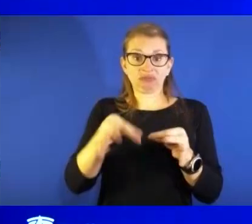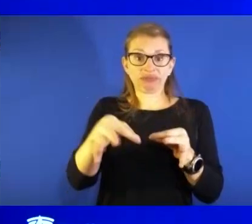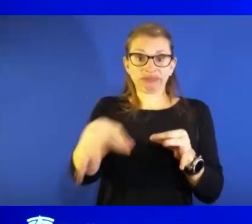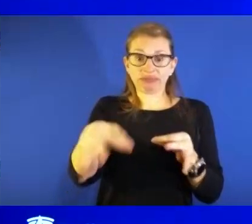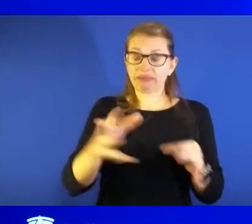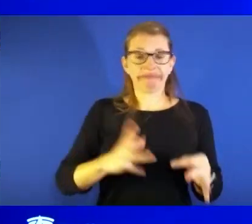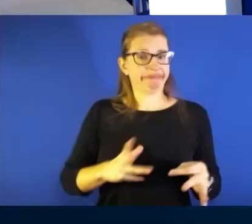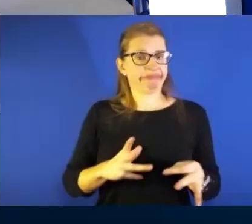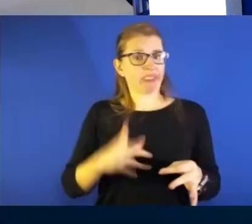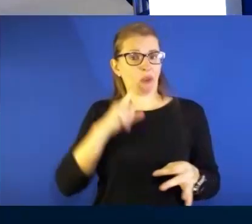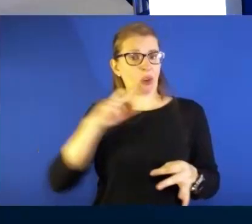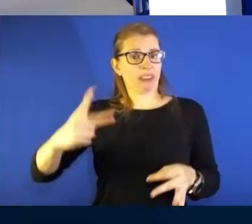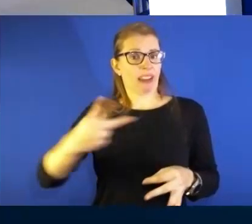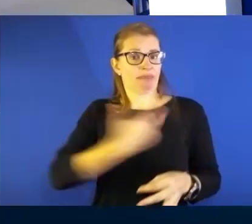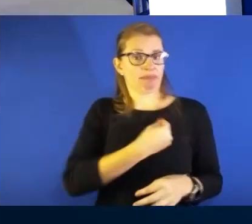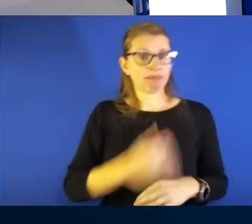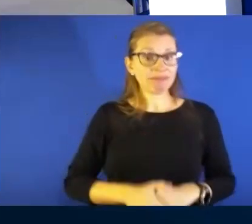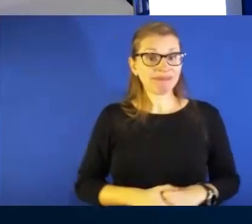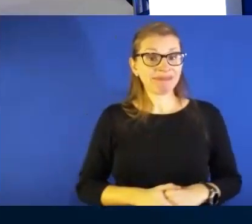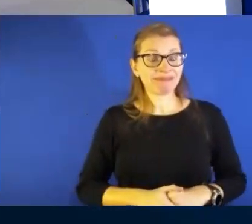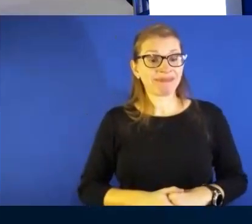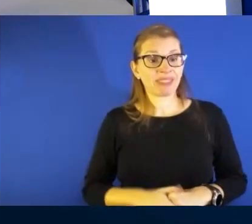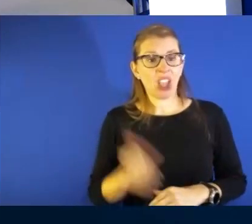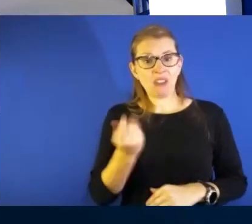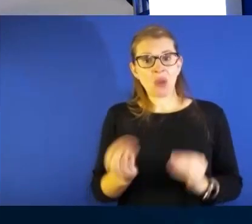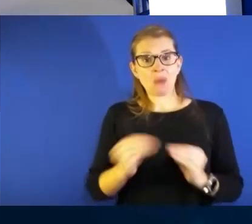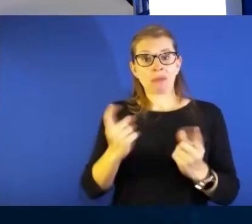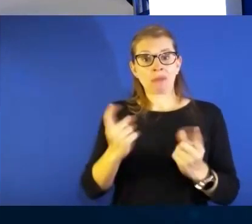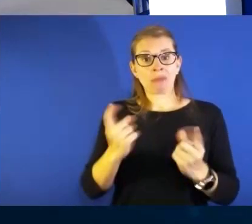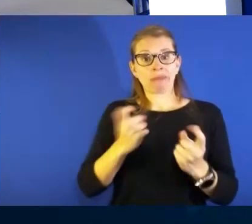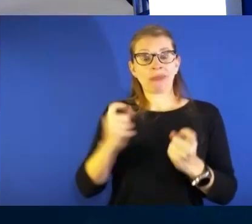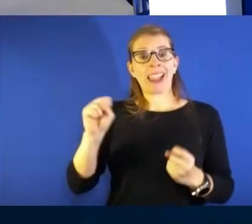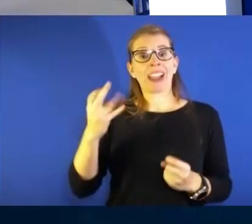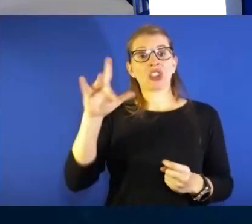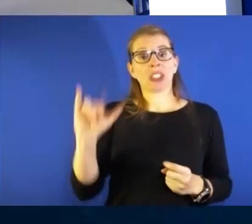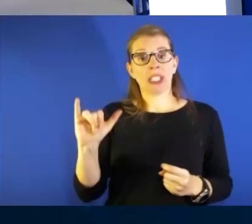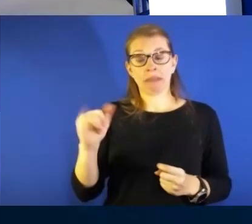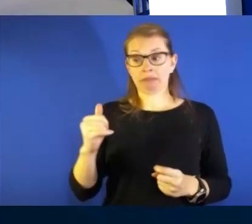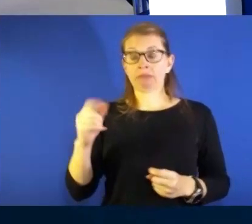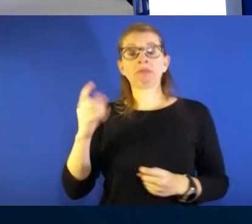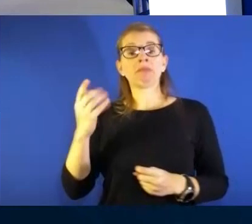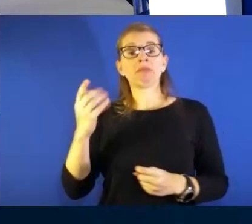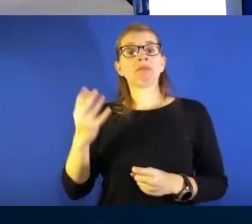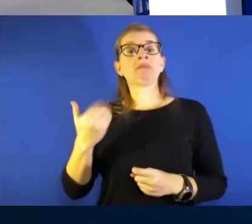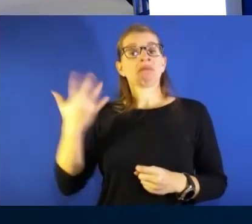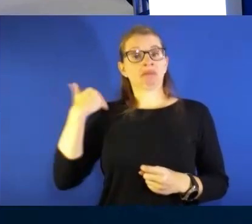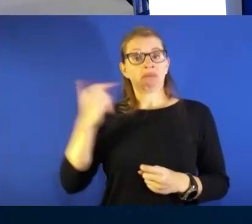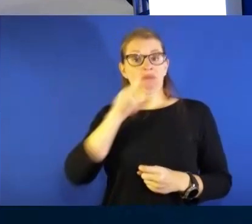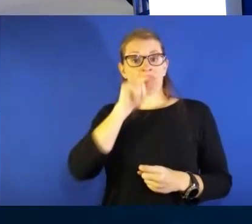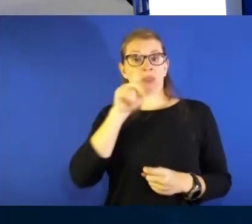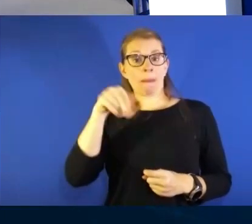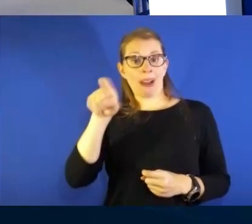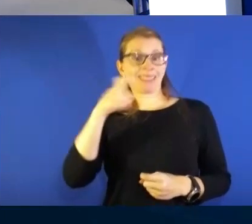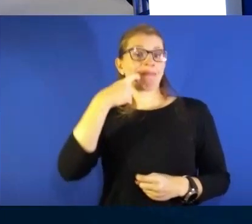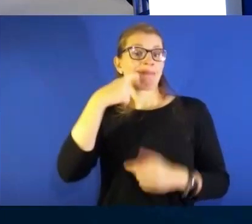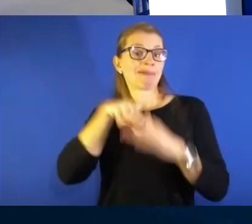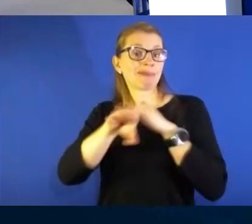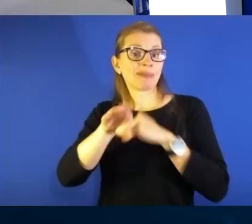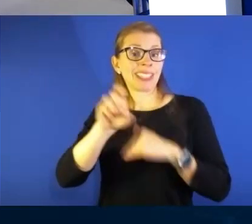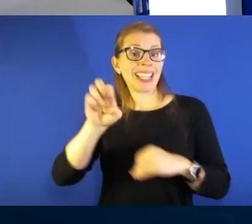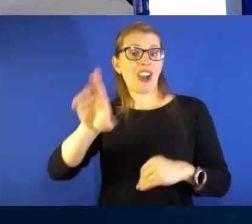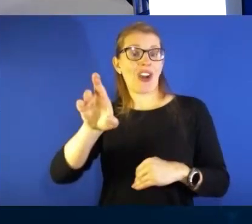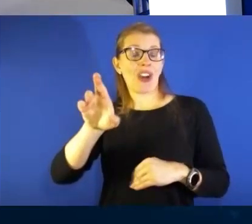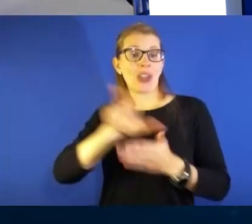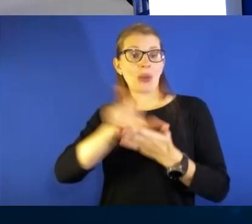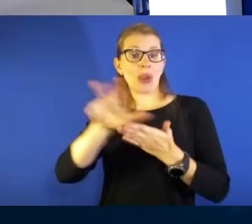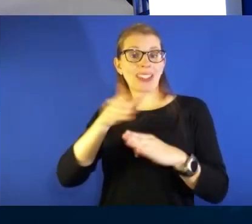good thing. Okay, couple more. Ashley says, I had chickenpox as a child and recently went to the ER about 3 weeks after getting